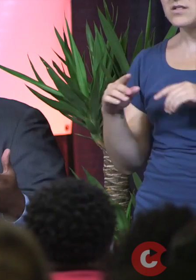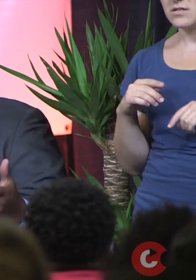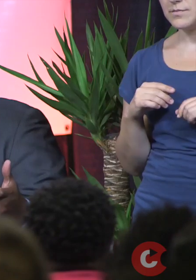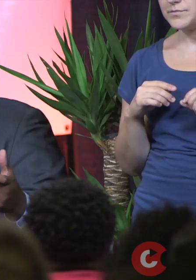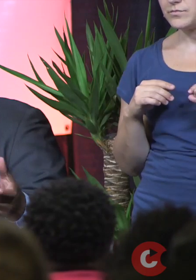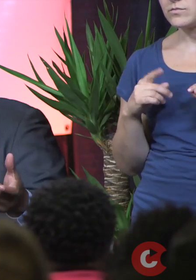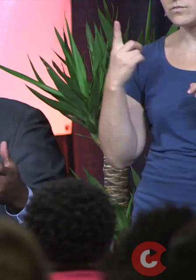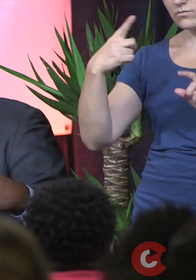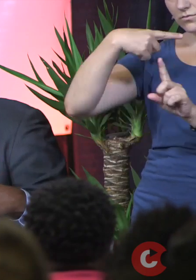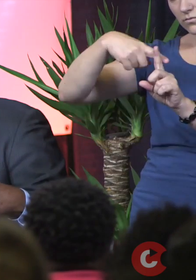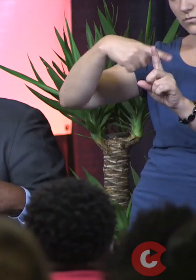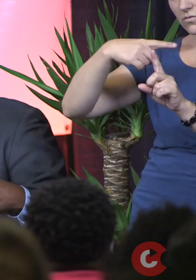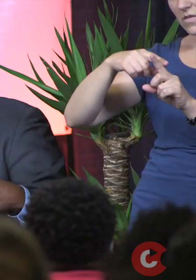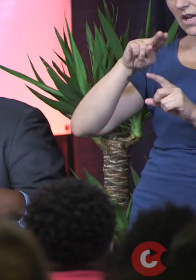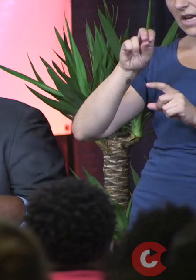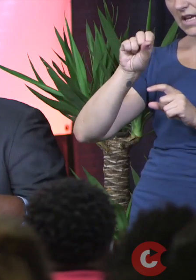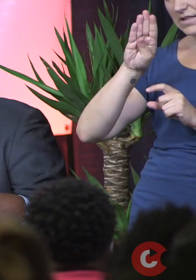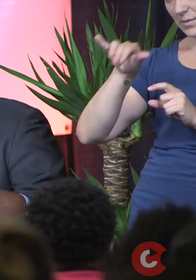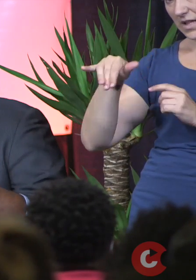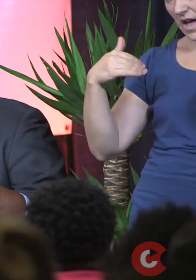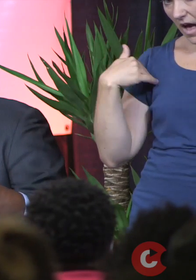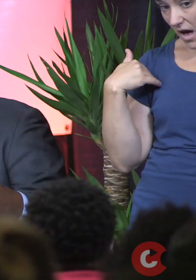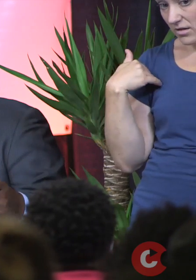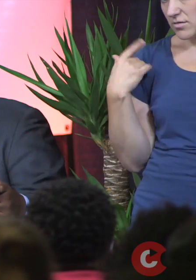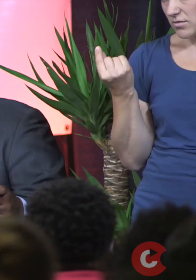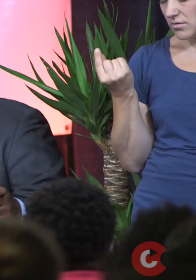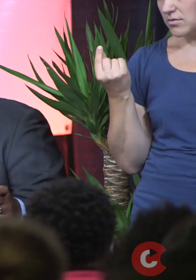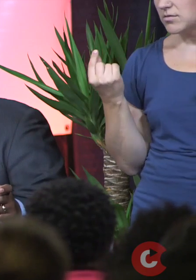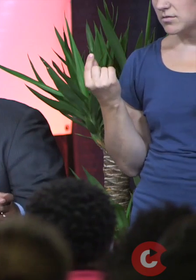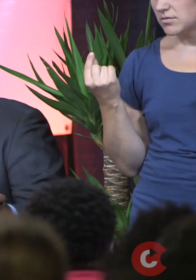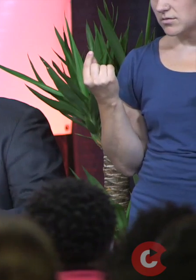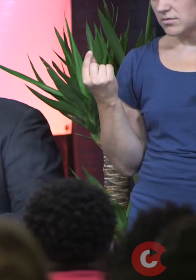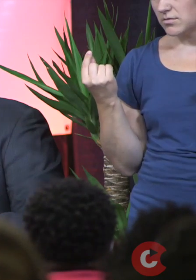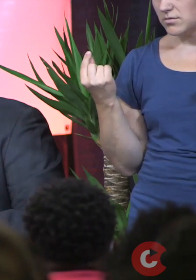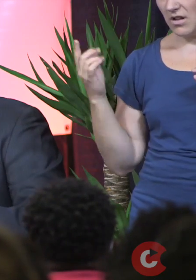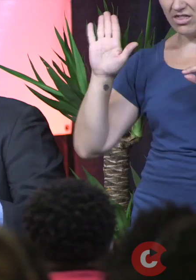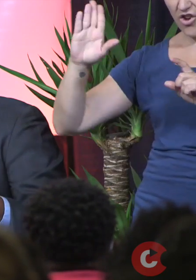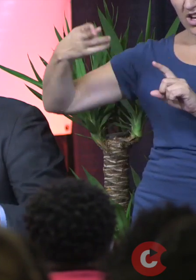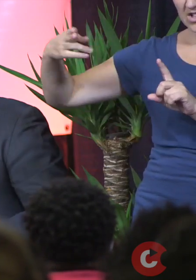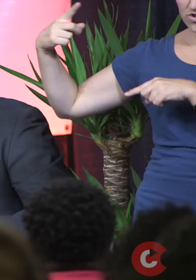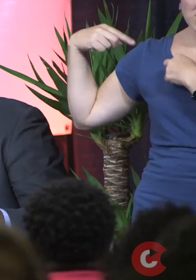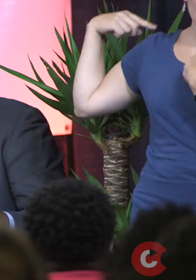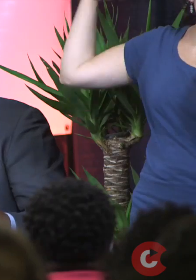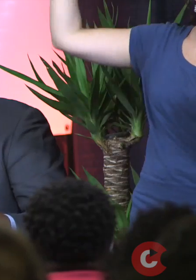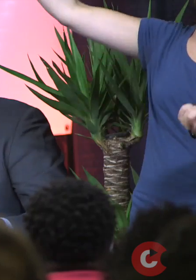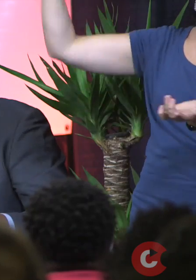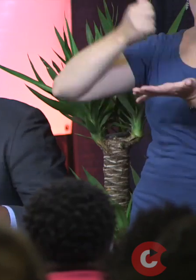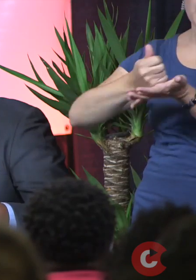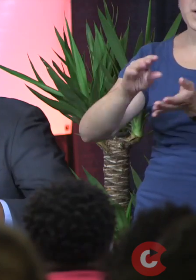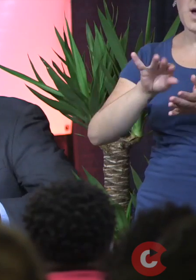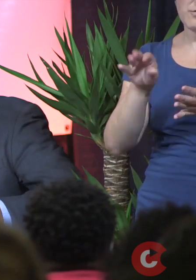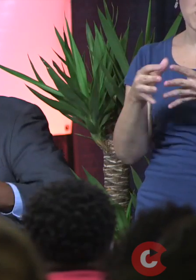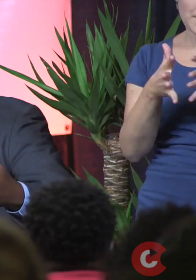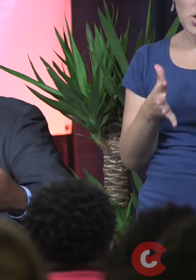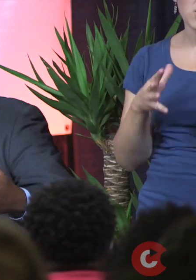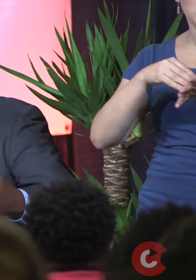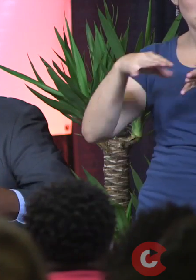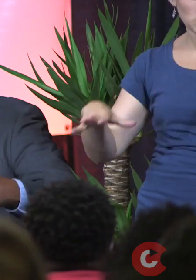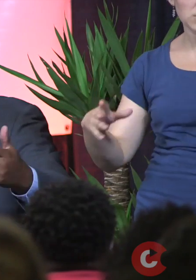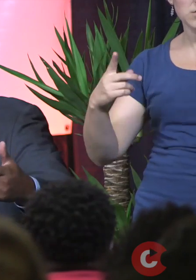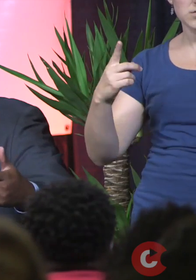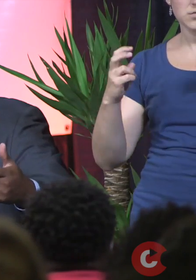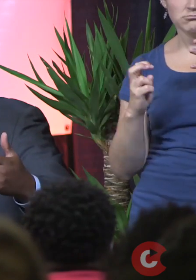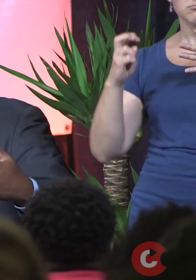I think the strength that NSBE brings to the table is a long history of helping African Americans get to